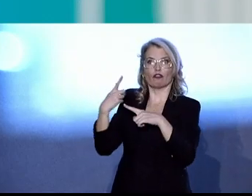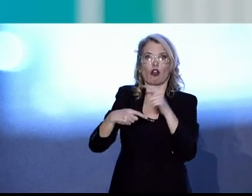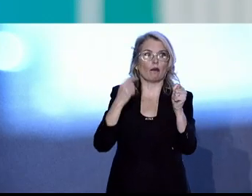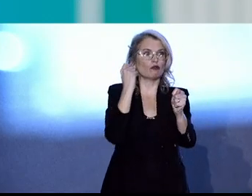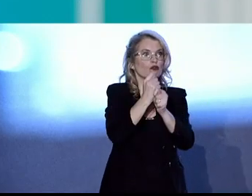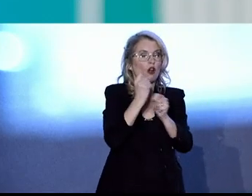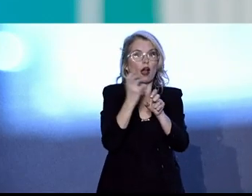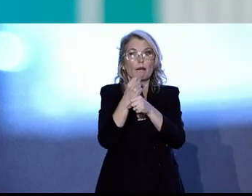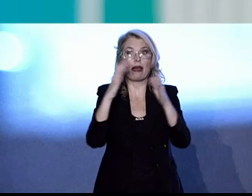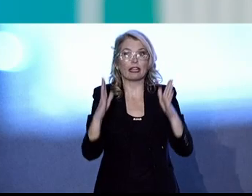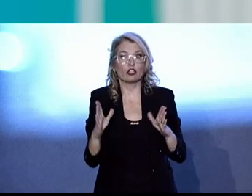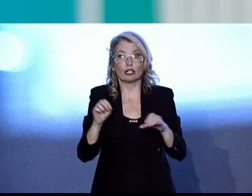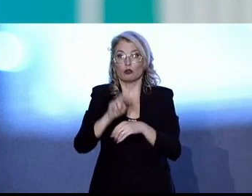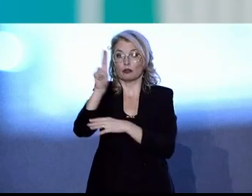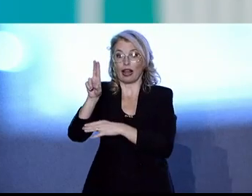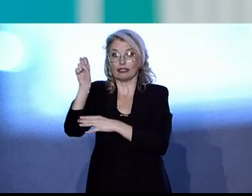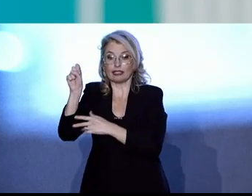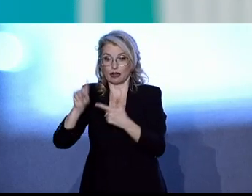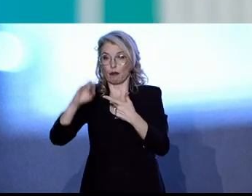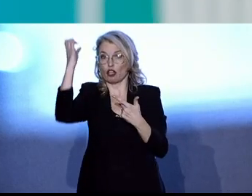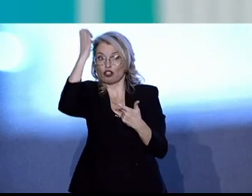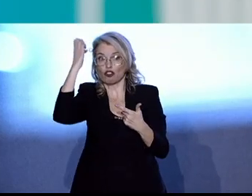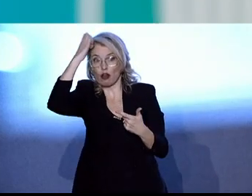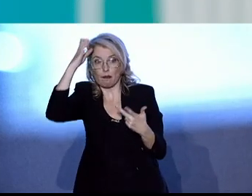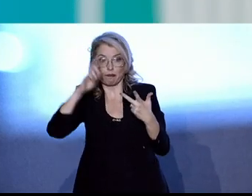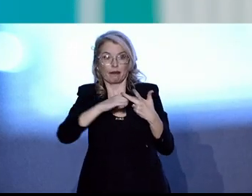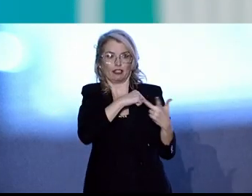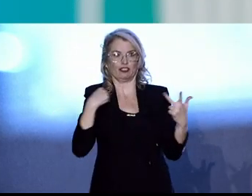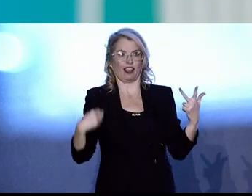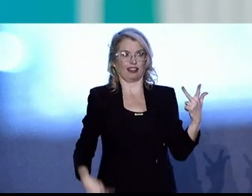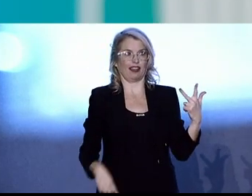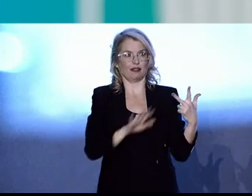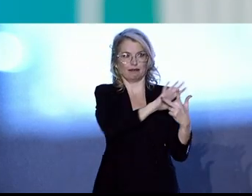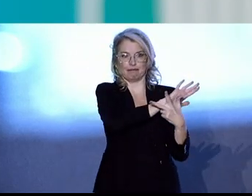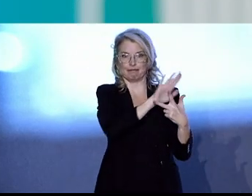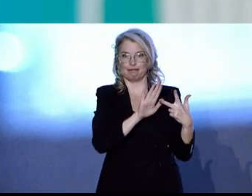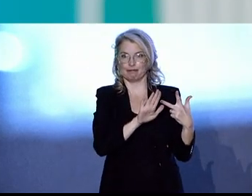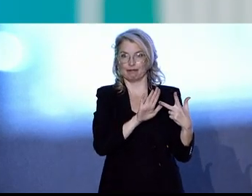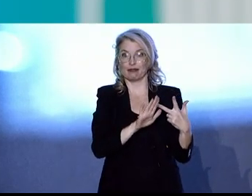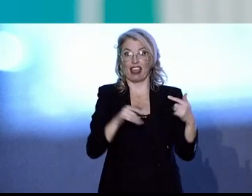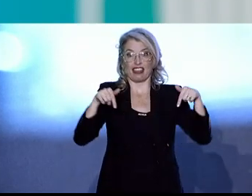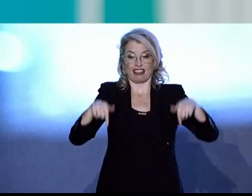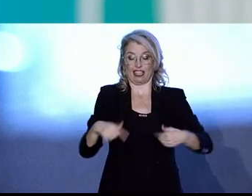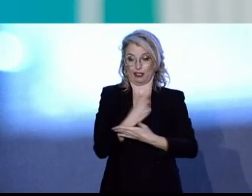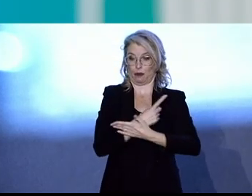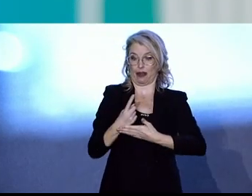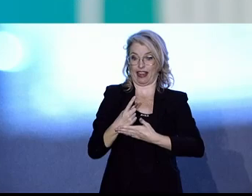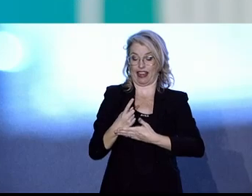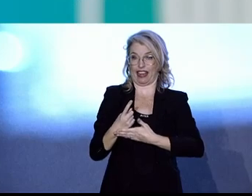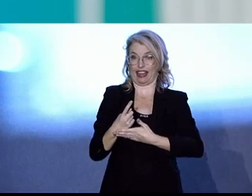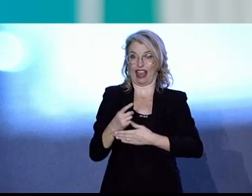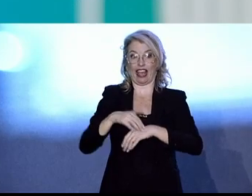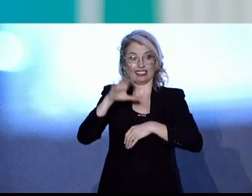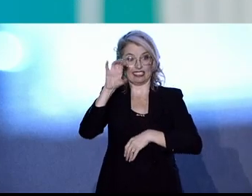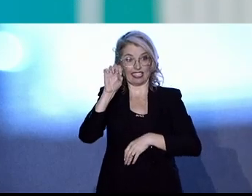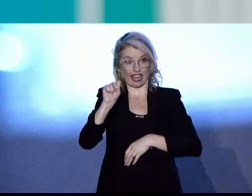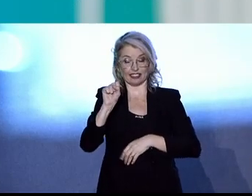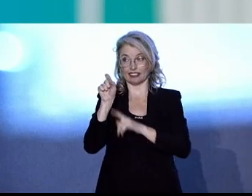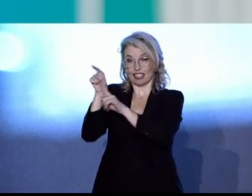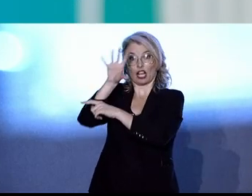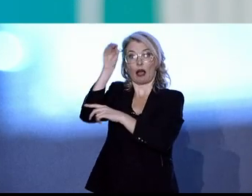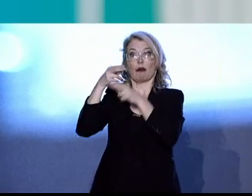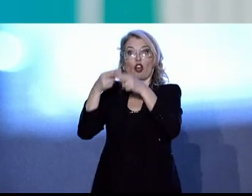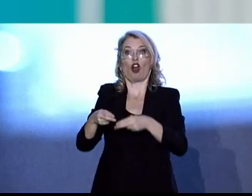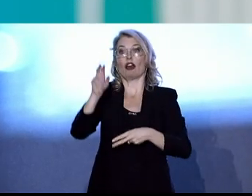truck makers in the US, in Europe, and in China. And this week at CES,